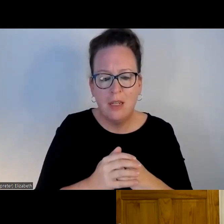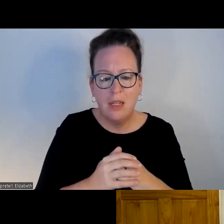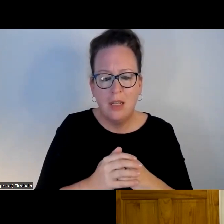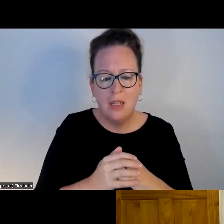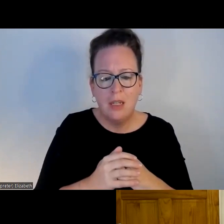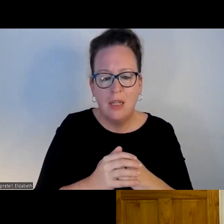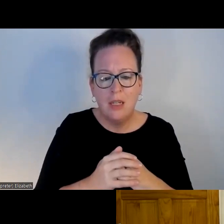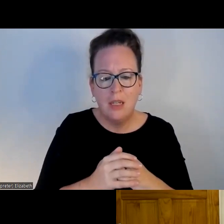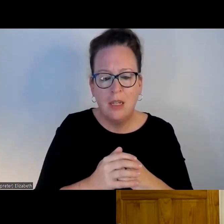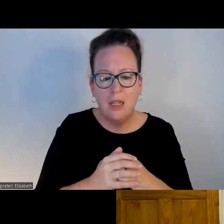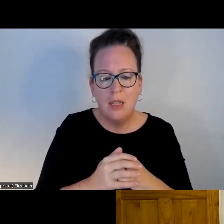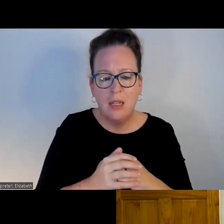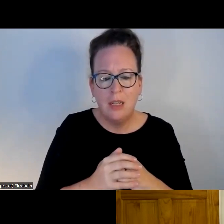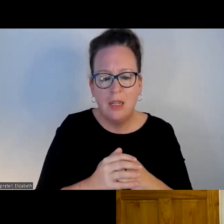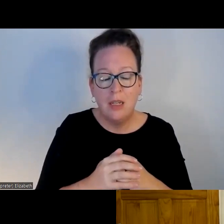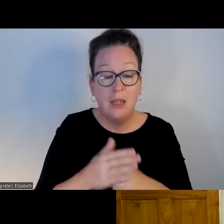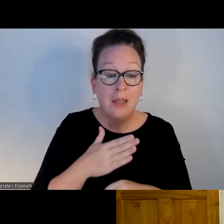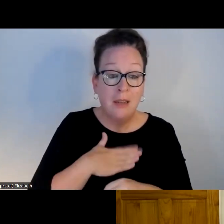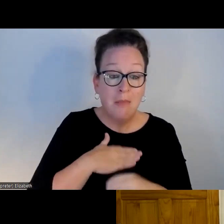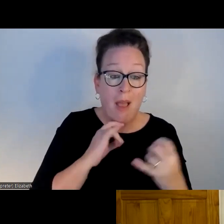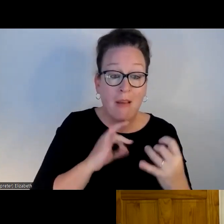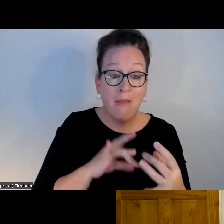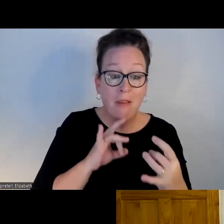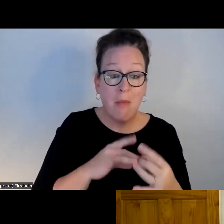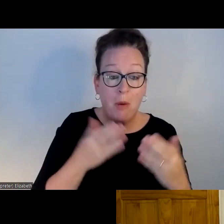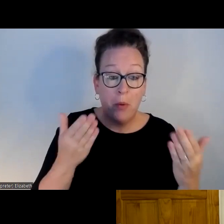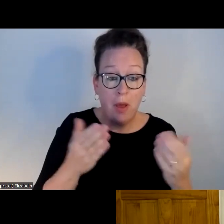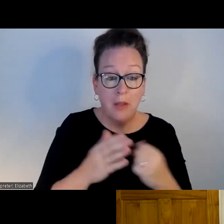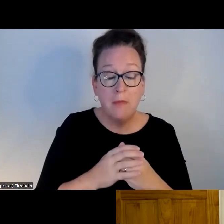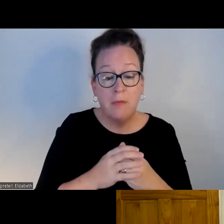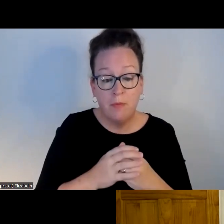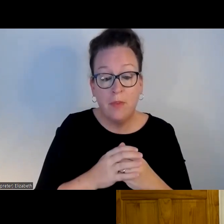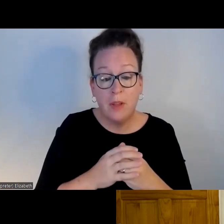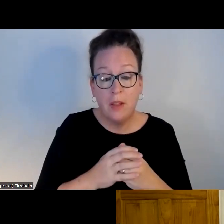So I guess my 2 cents is I would like